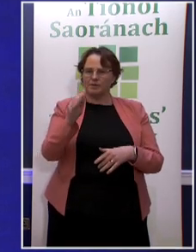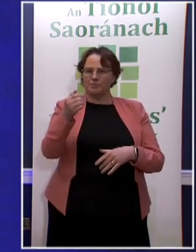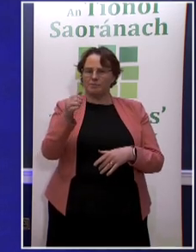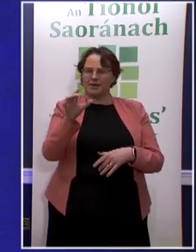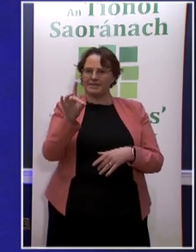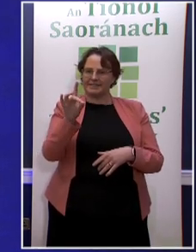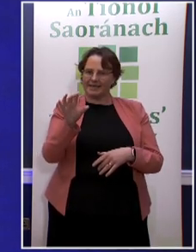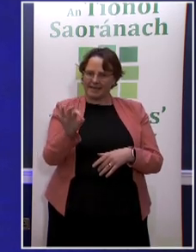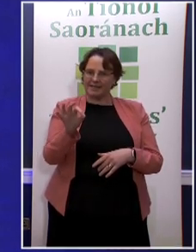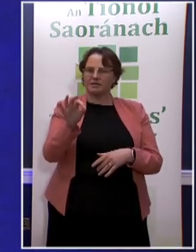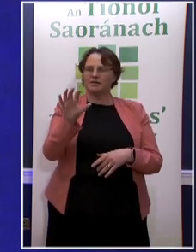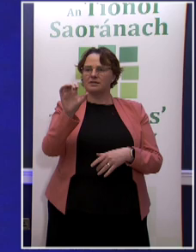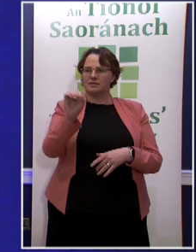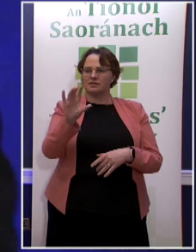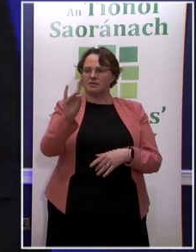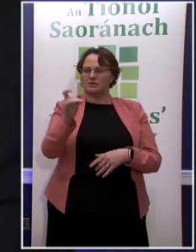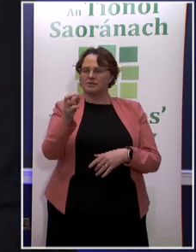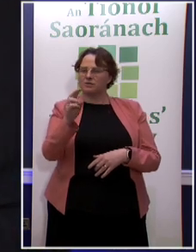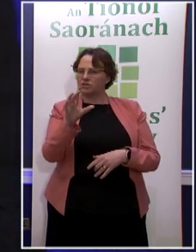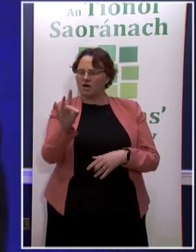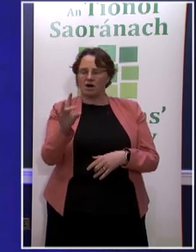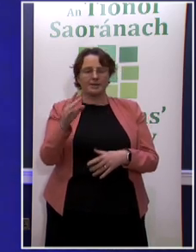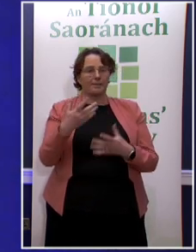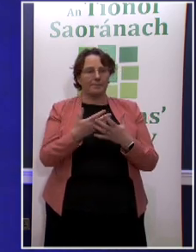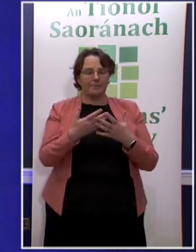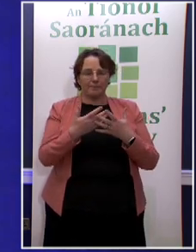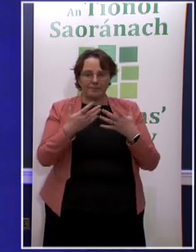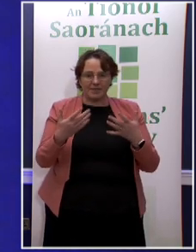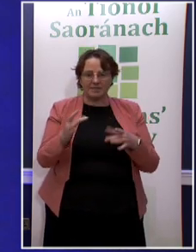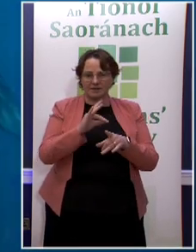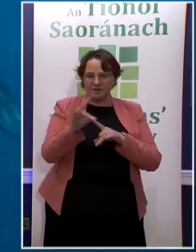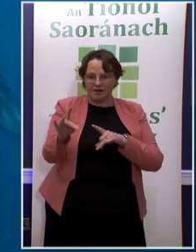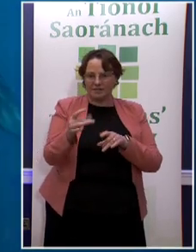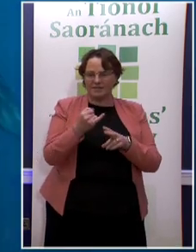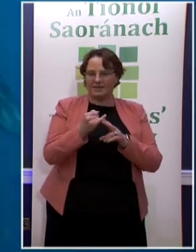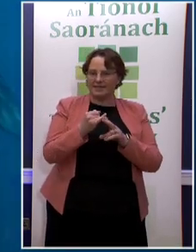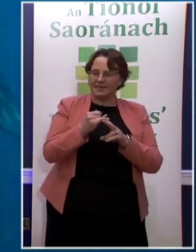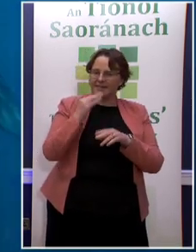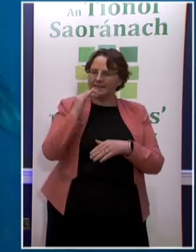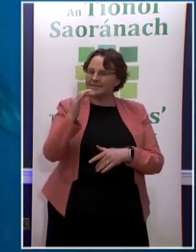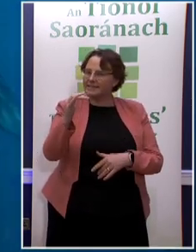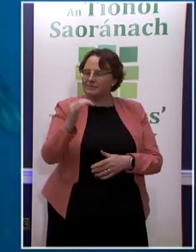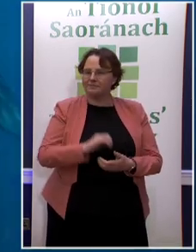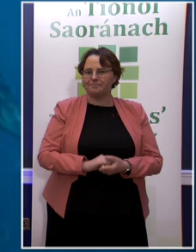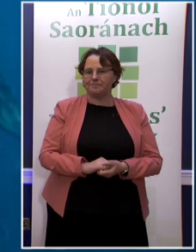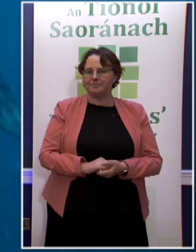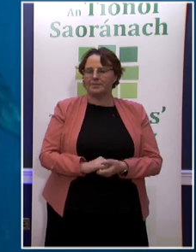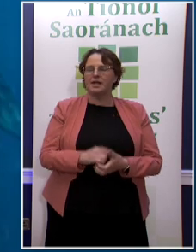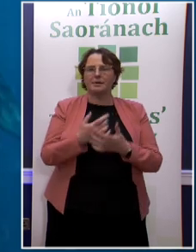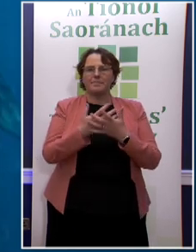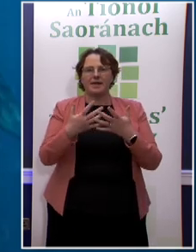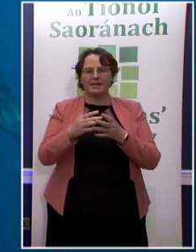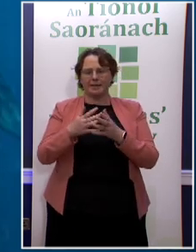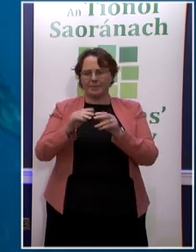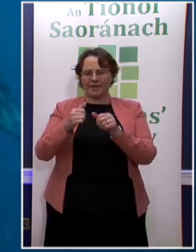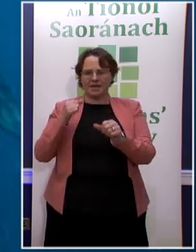second largest of any kind of fish in the sea, second only to the whale shark. And like many of the big things in the sea, it actually